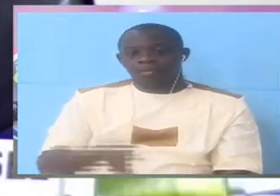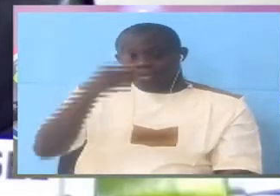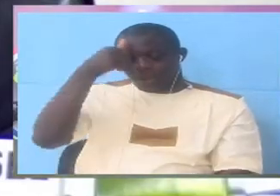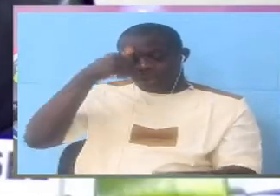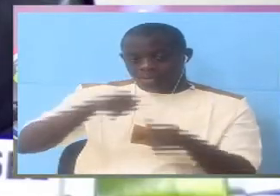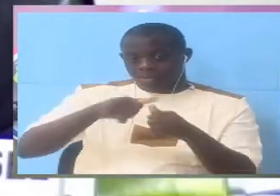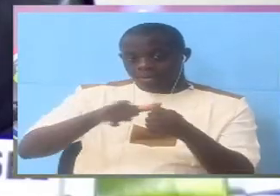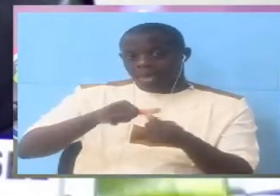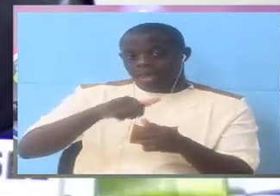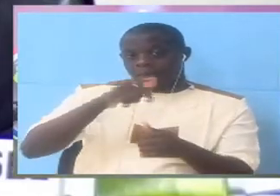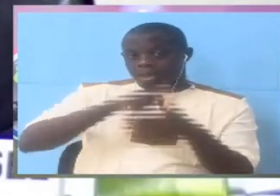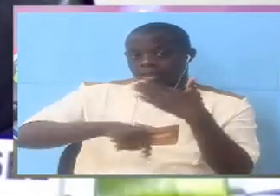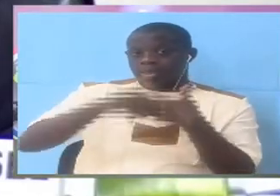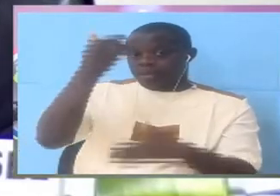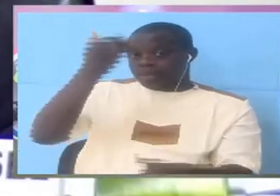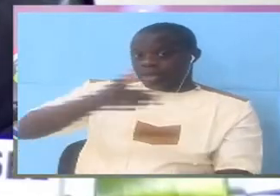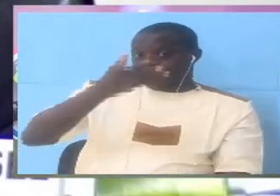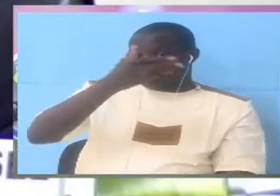1995,